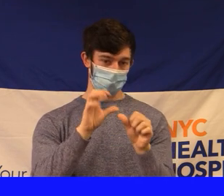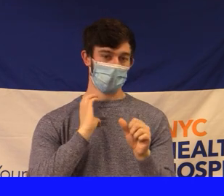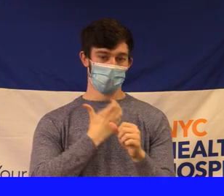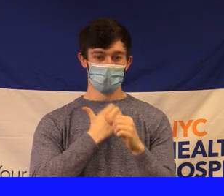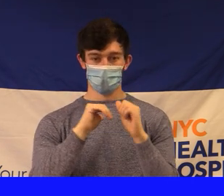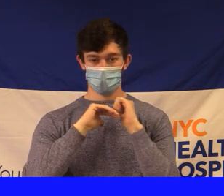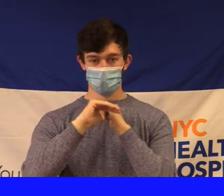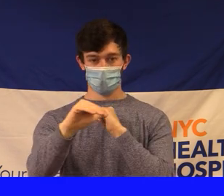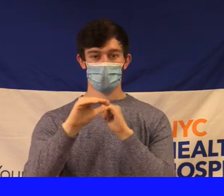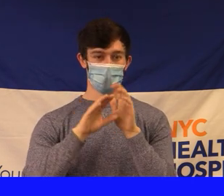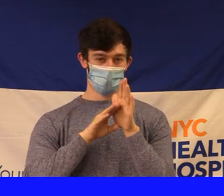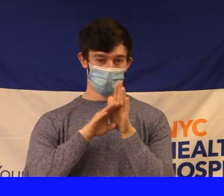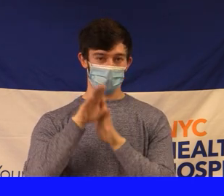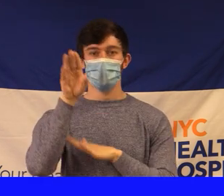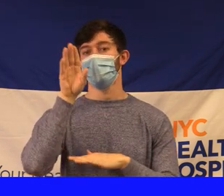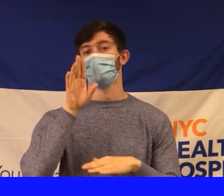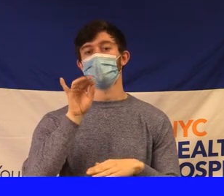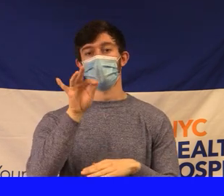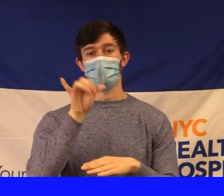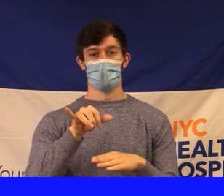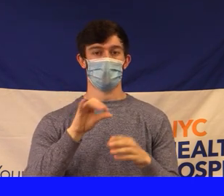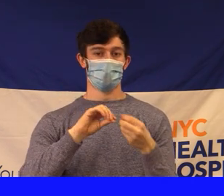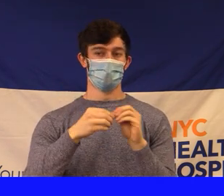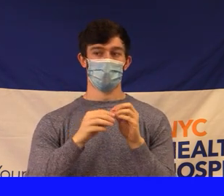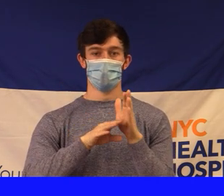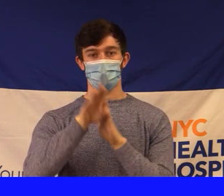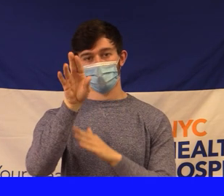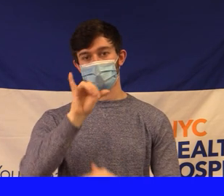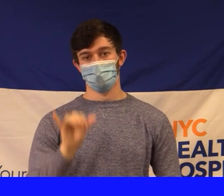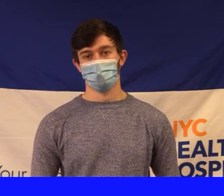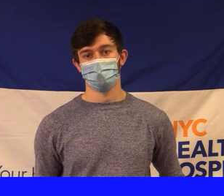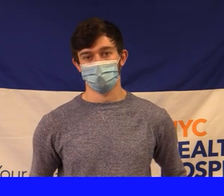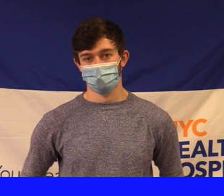steady increase as that volume increases.